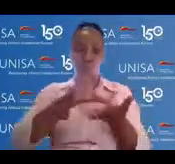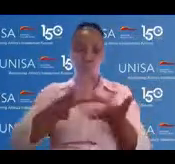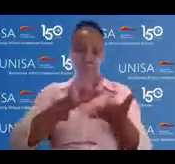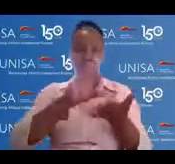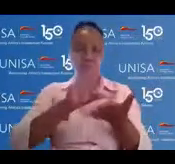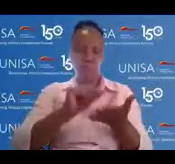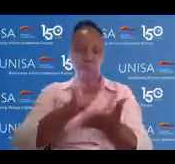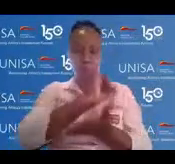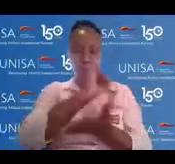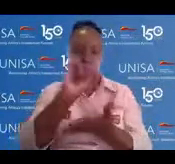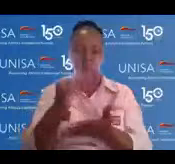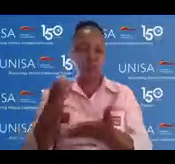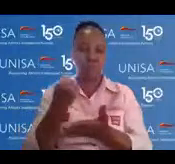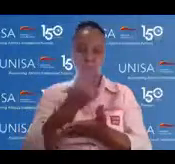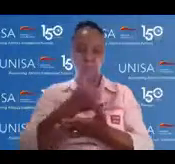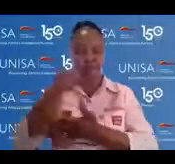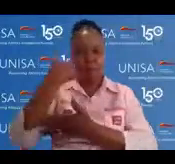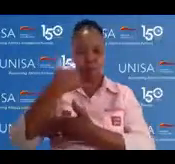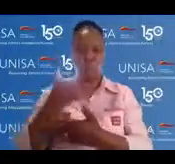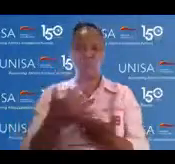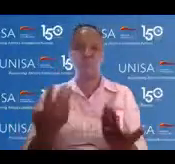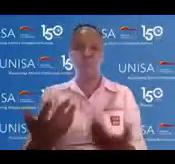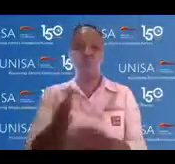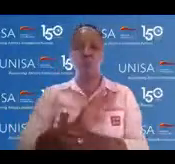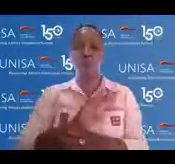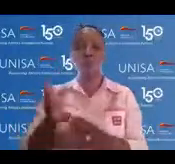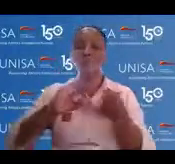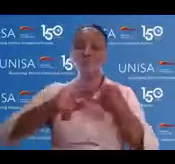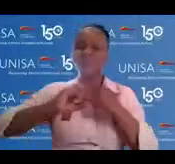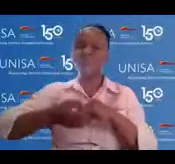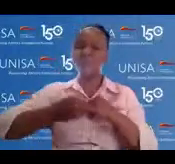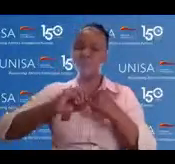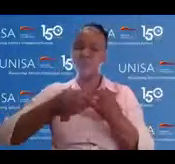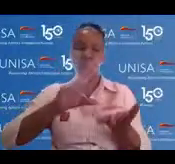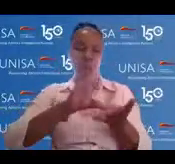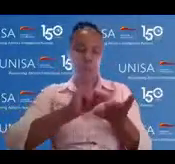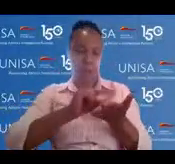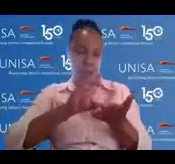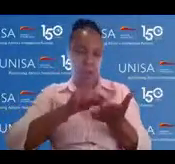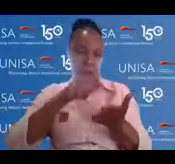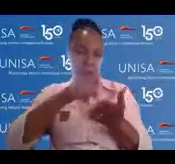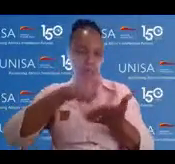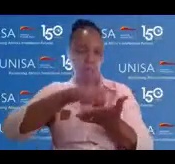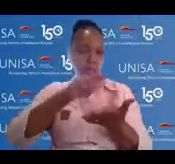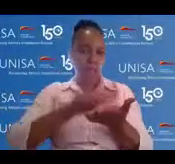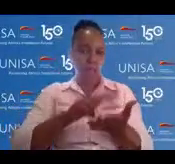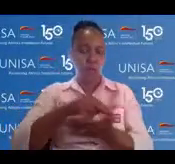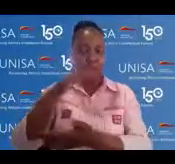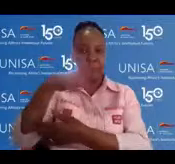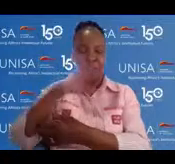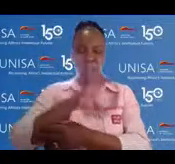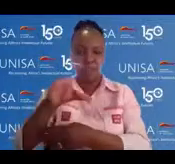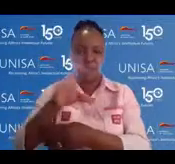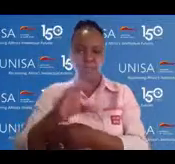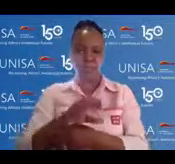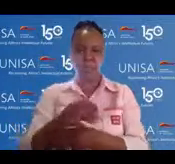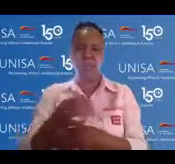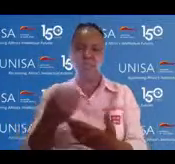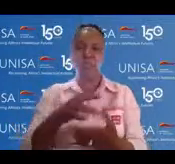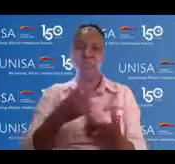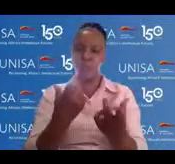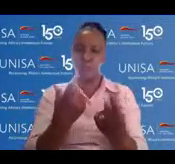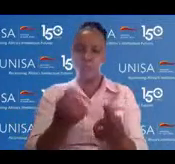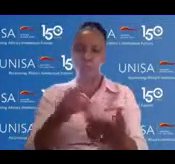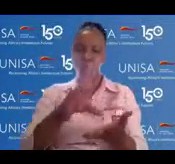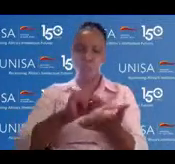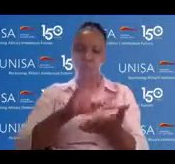smartphone. Please do not try and download this app on your PC. It must be downloaded on your smartphone.